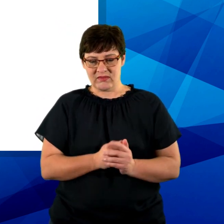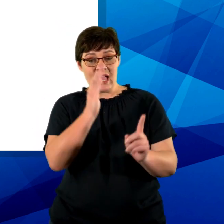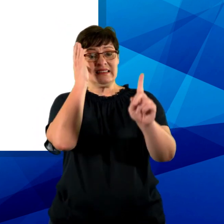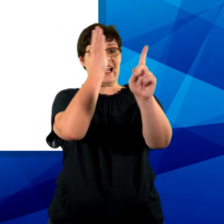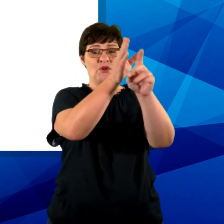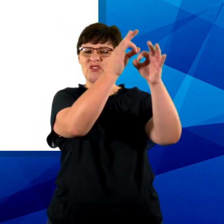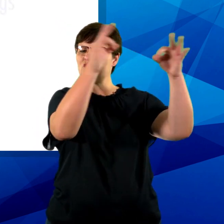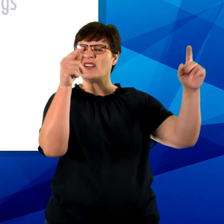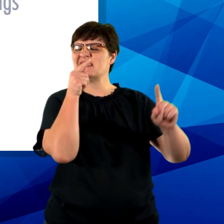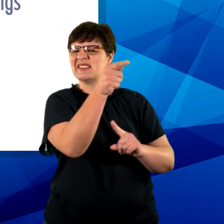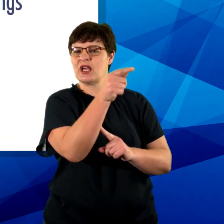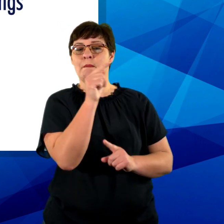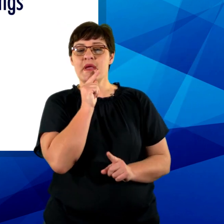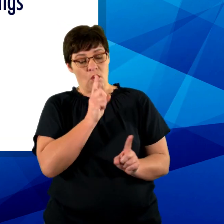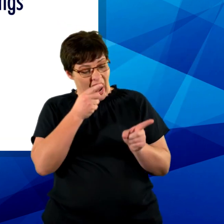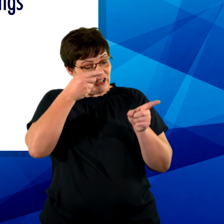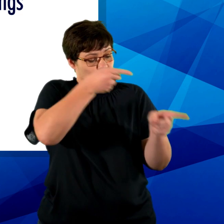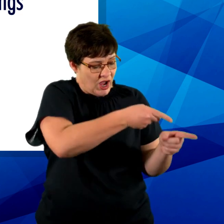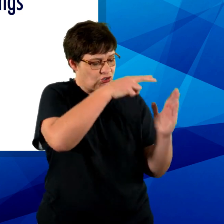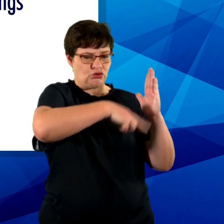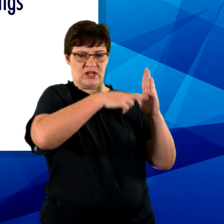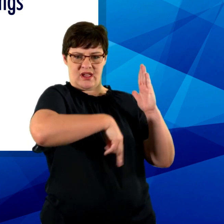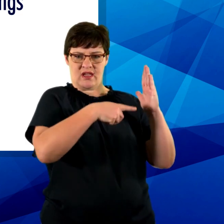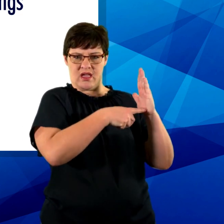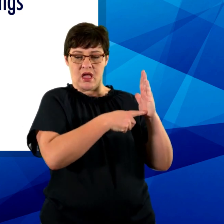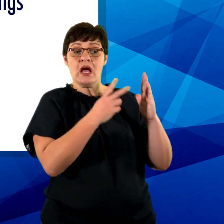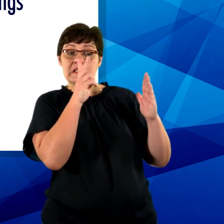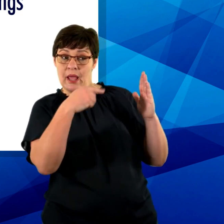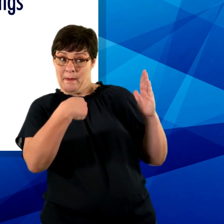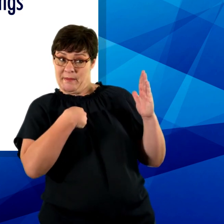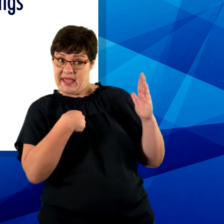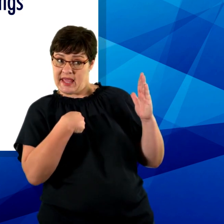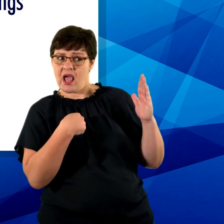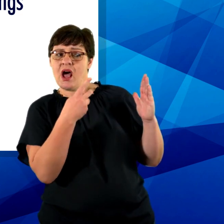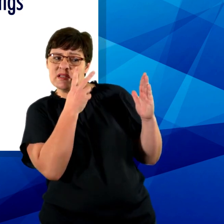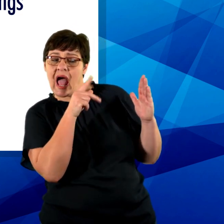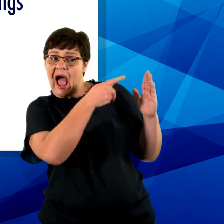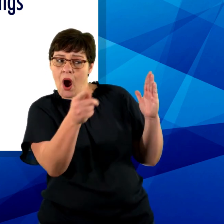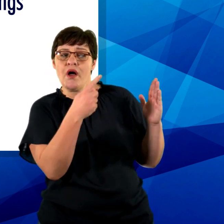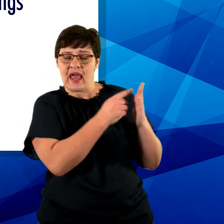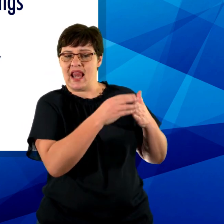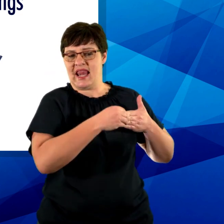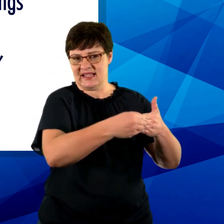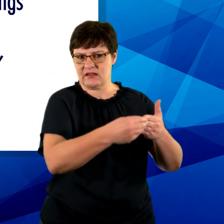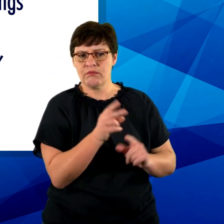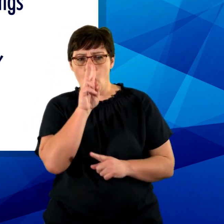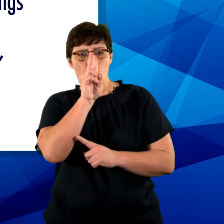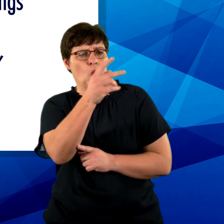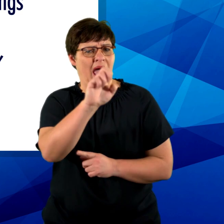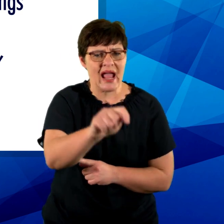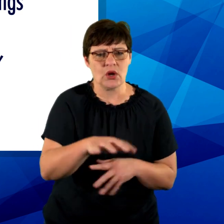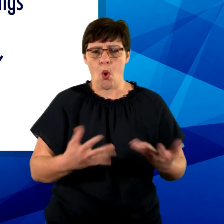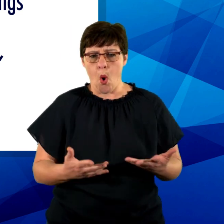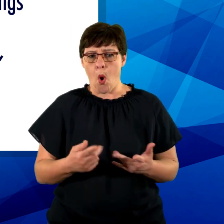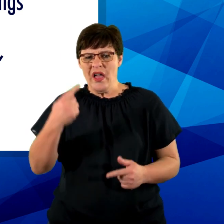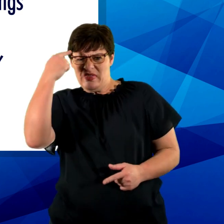Directive phrases give a direct instruction to the reader to see things in a way that you can determine. Look at or consider